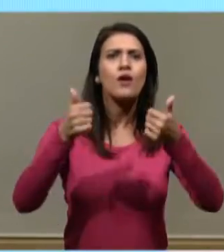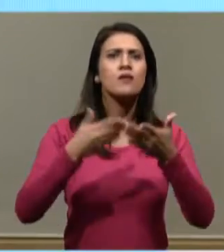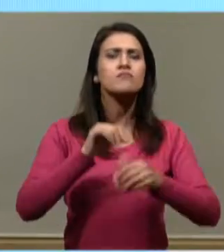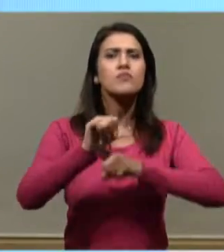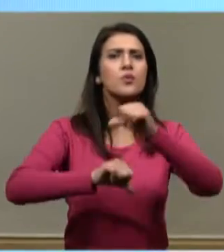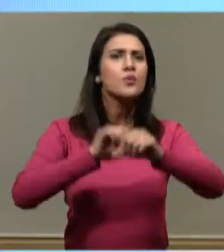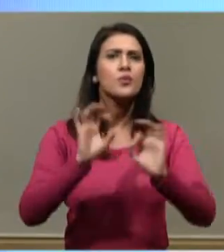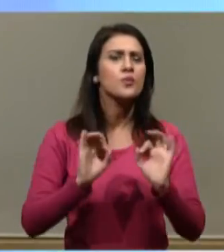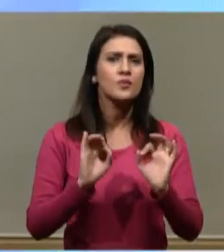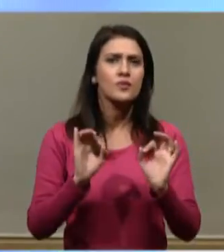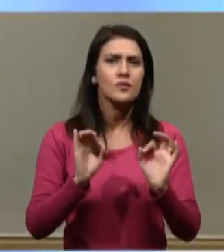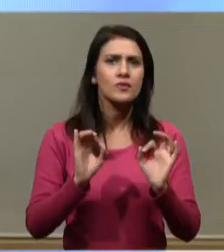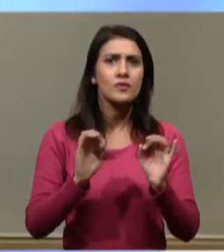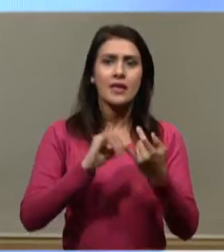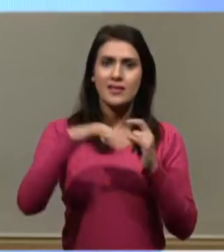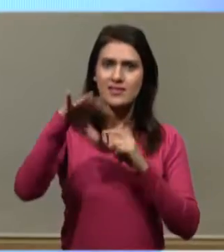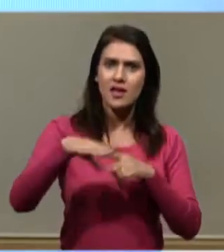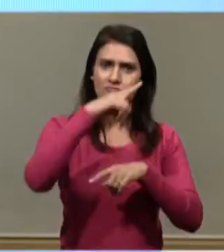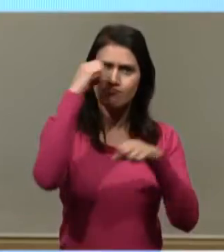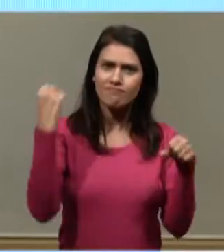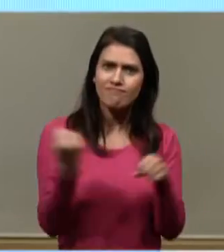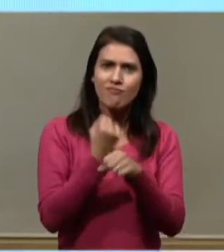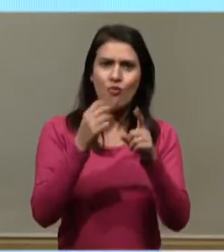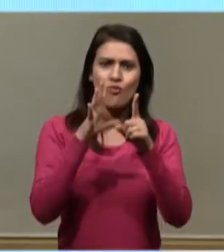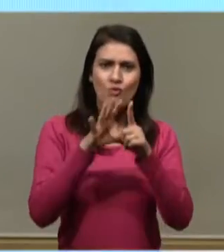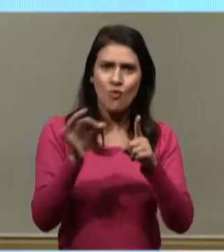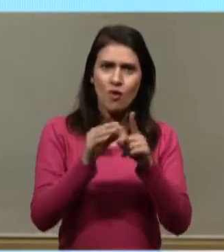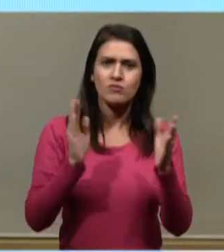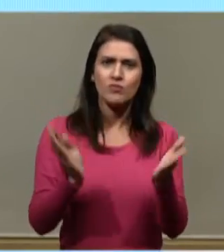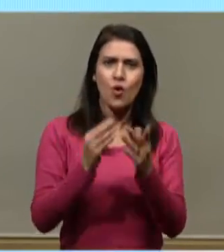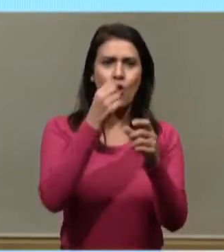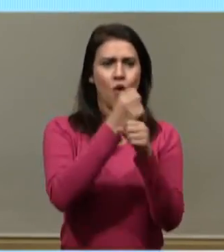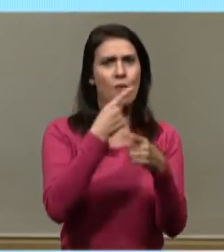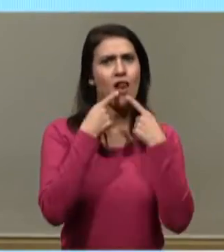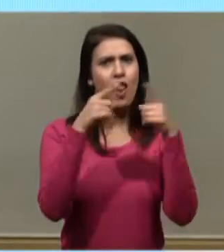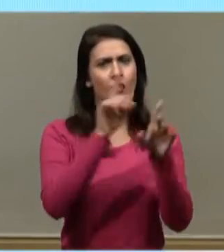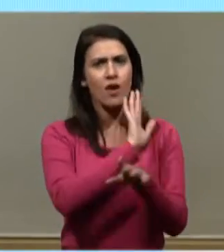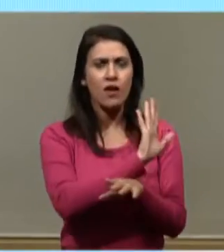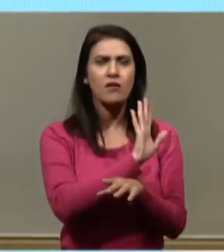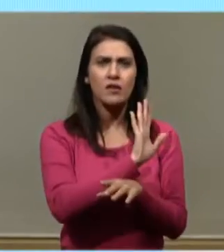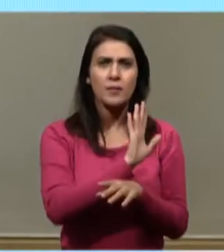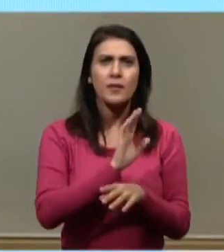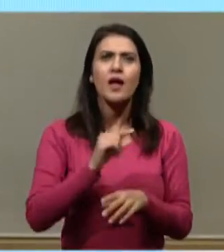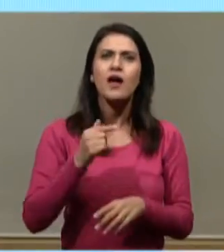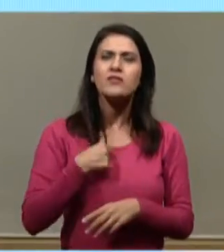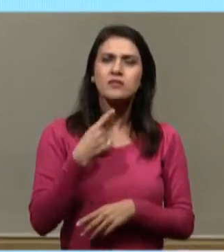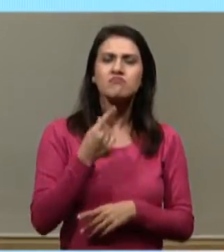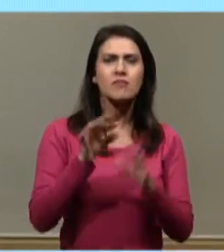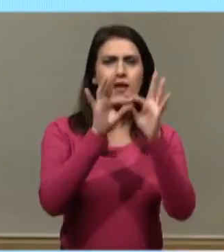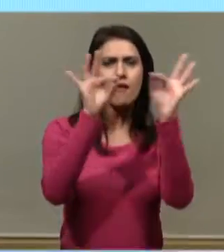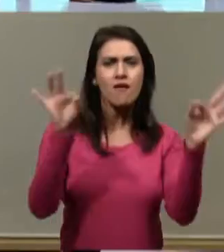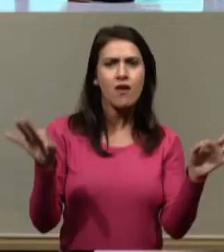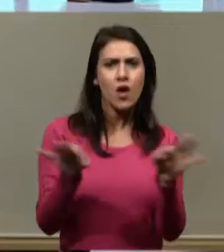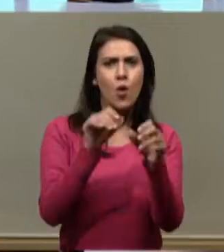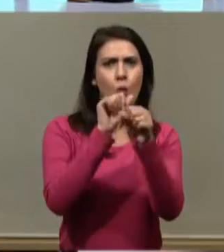spate of initiatives being rolled out by the government. So I would say that while the framework is there,